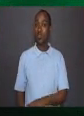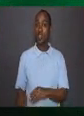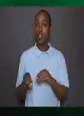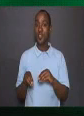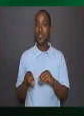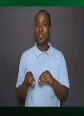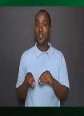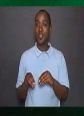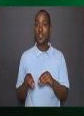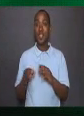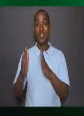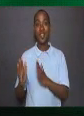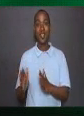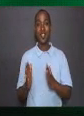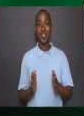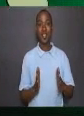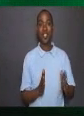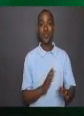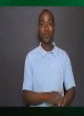Students, let's get ready.